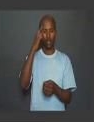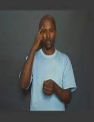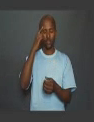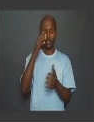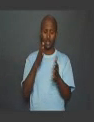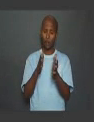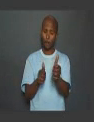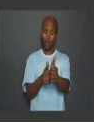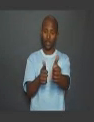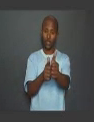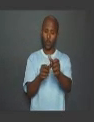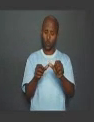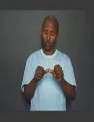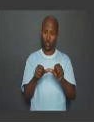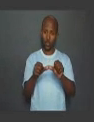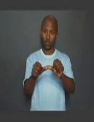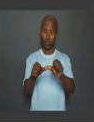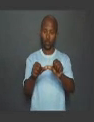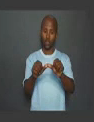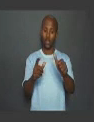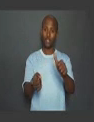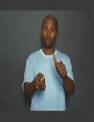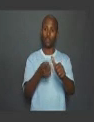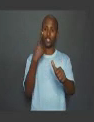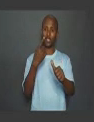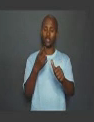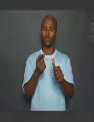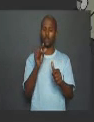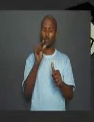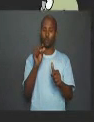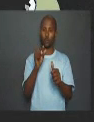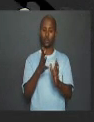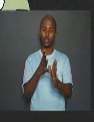pattern continues as in the first few terms.